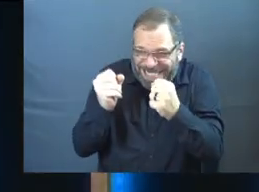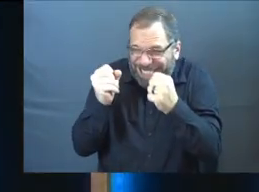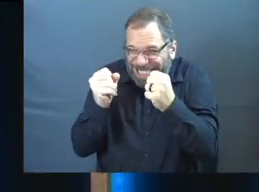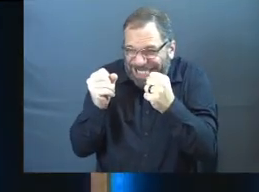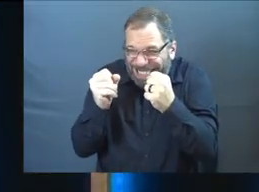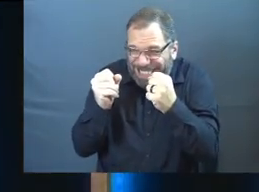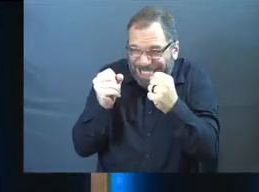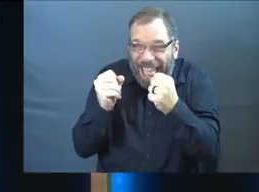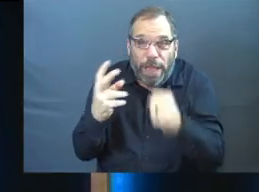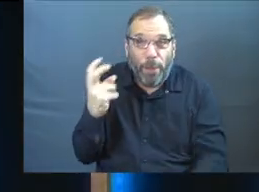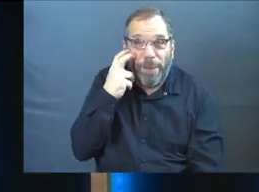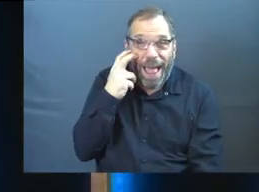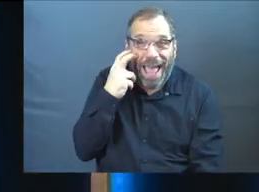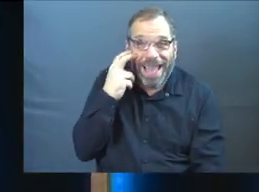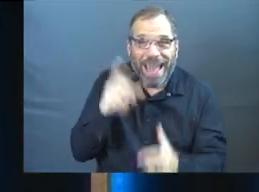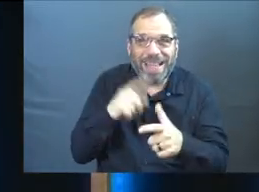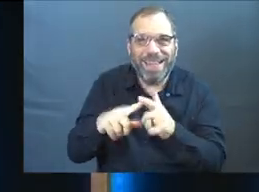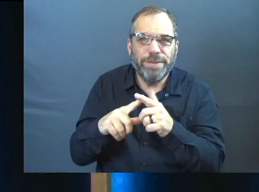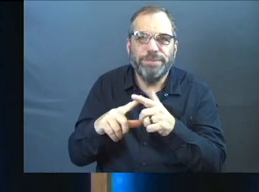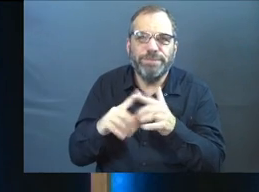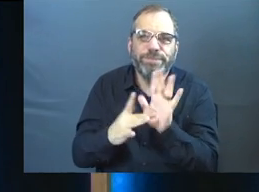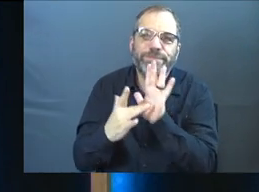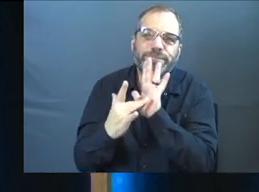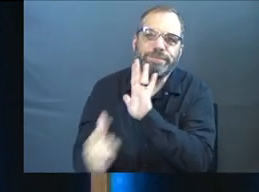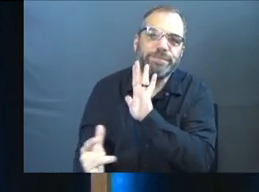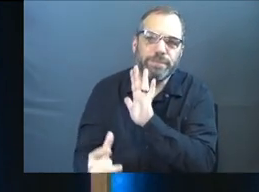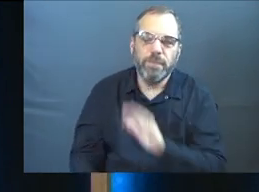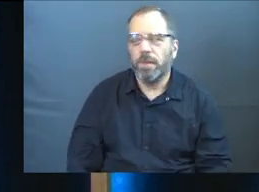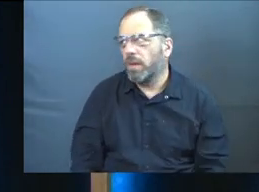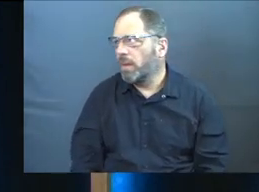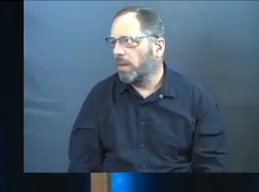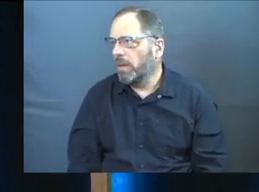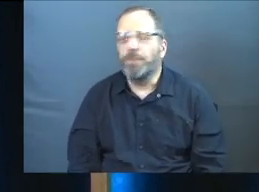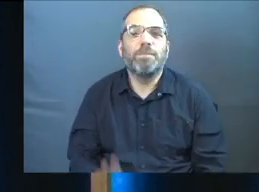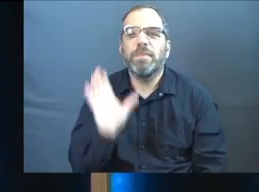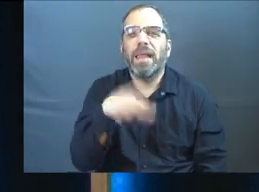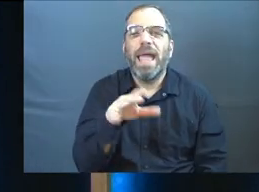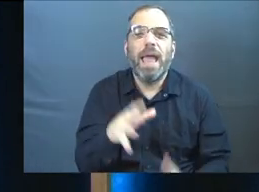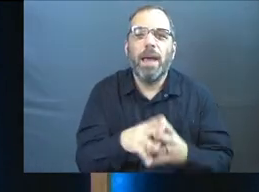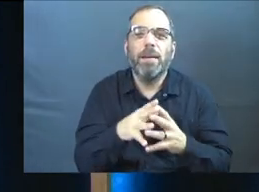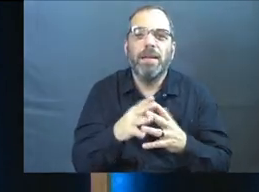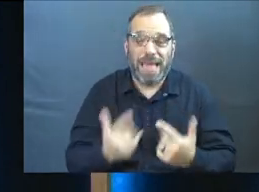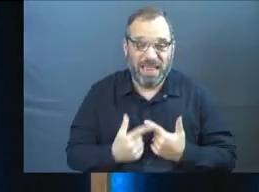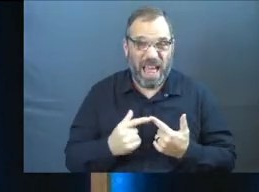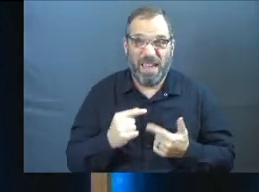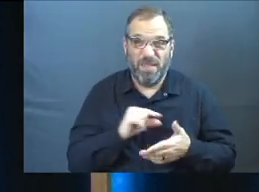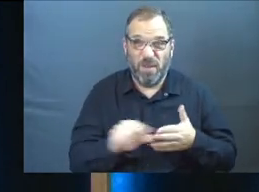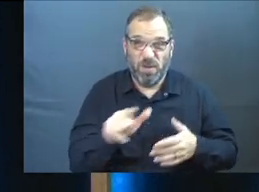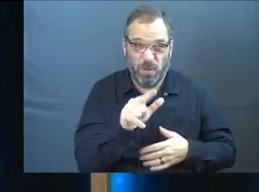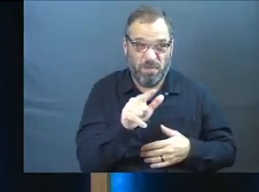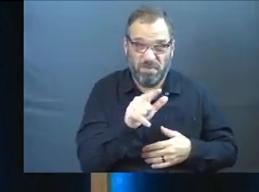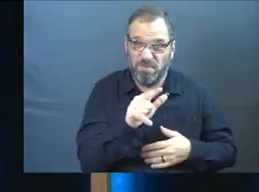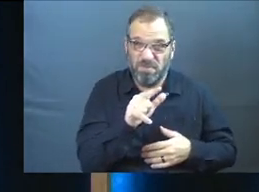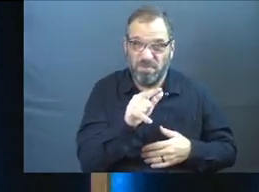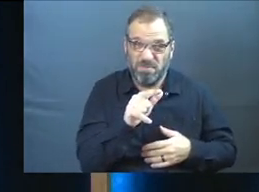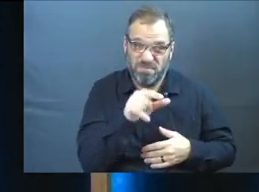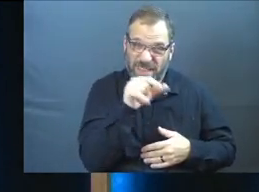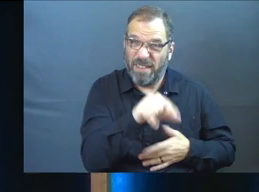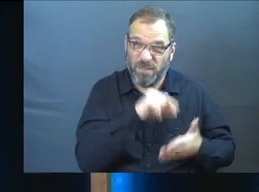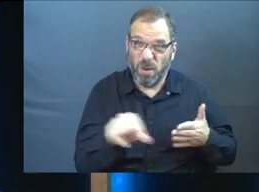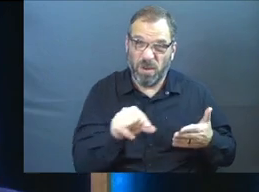That you walk in blind and you get hurt. Gosh, how much of our life does that verse right there describe?